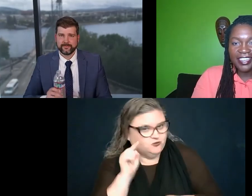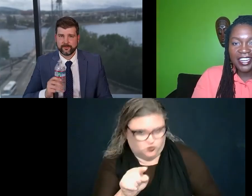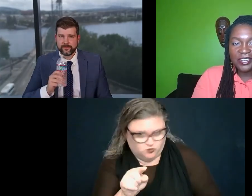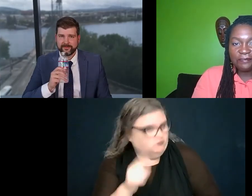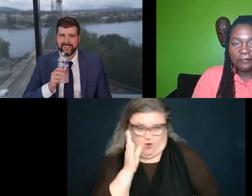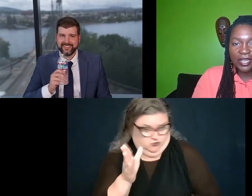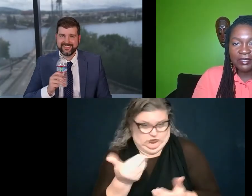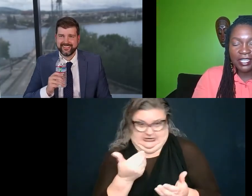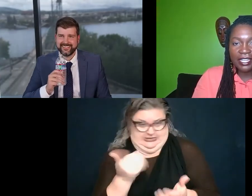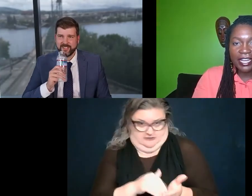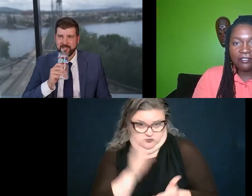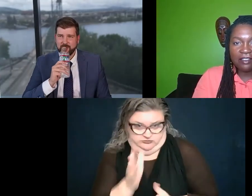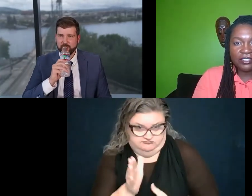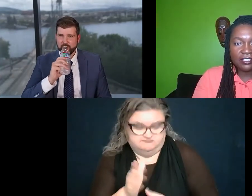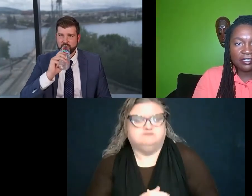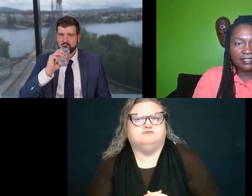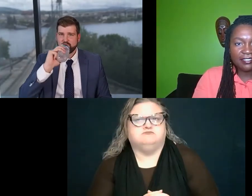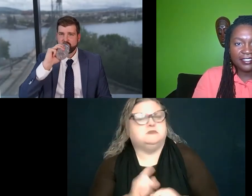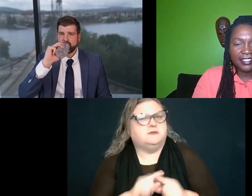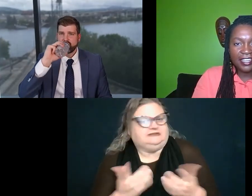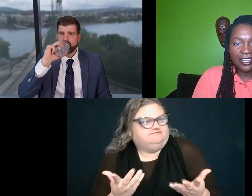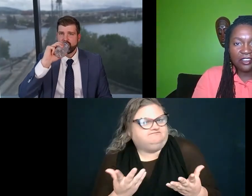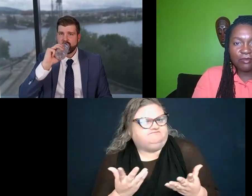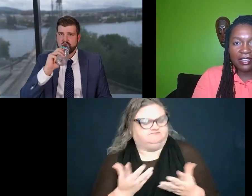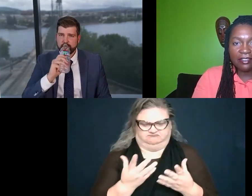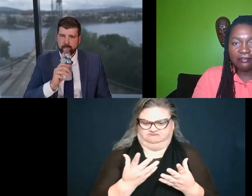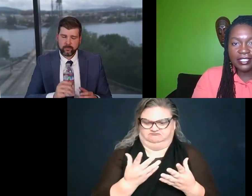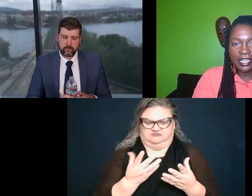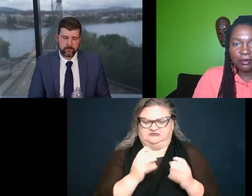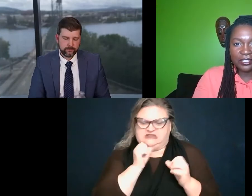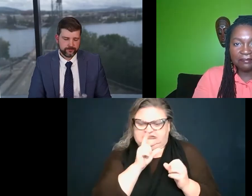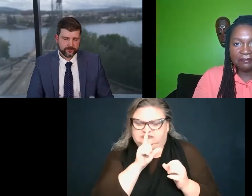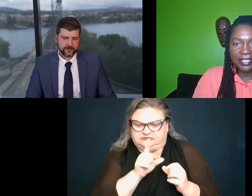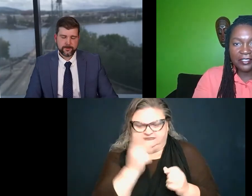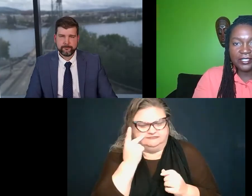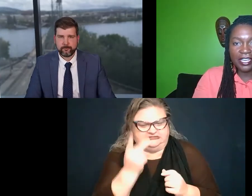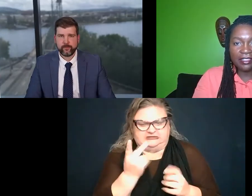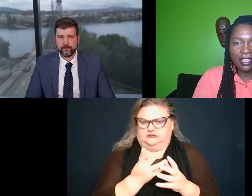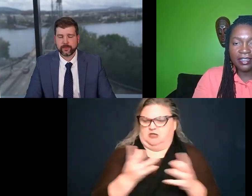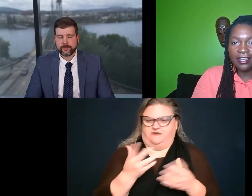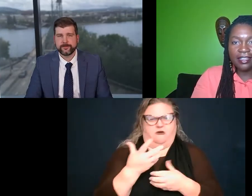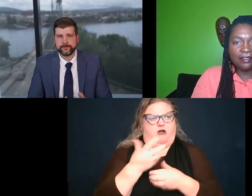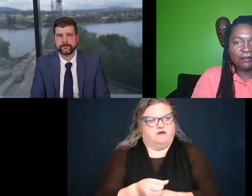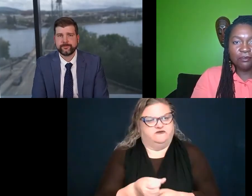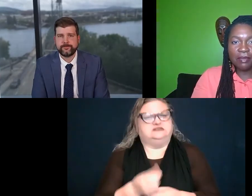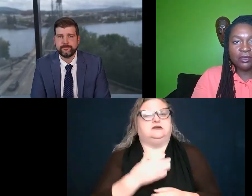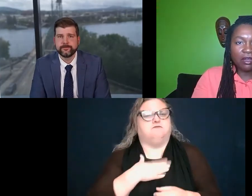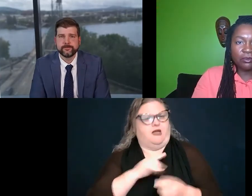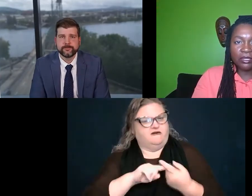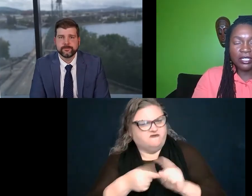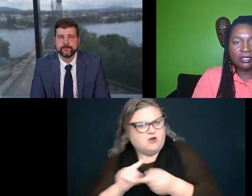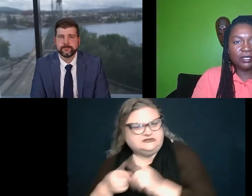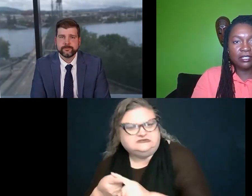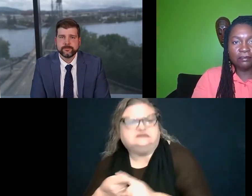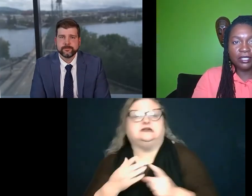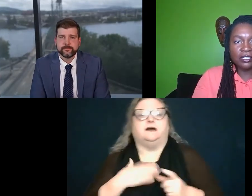again, but I'm seeing a lack of confidence of my friends and neighbors. They're saying that, you know, maybe